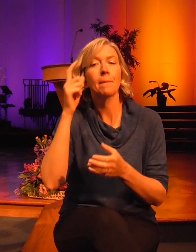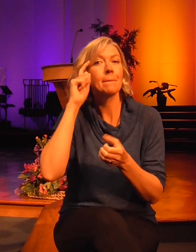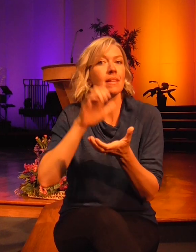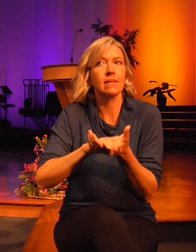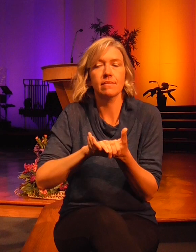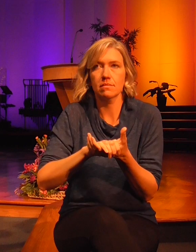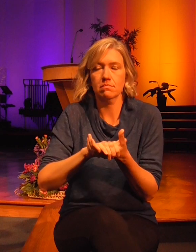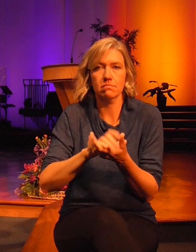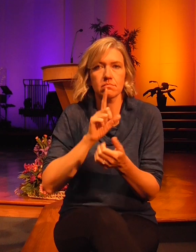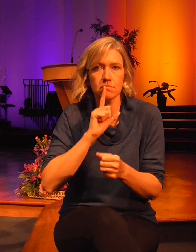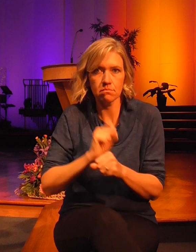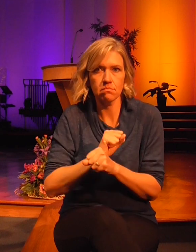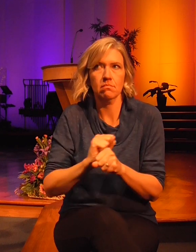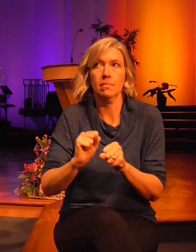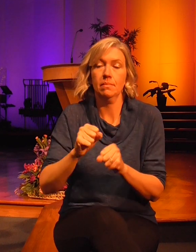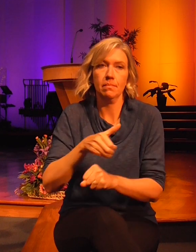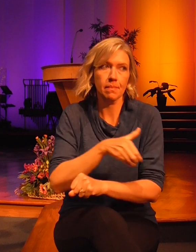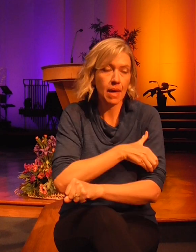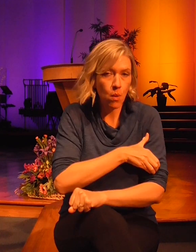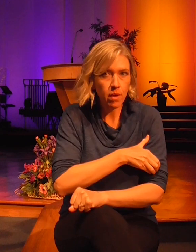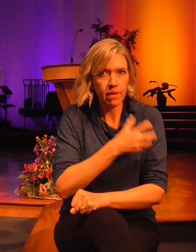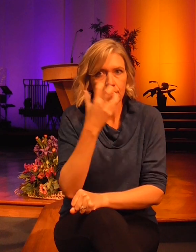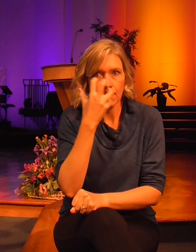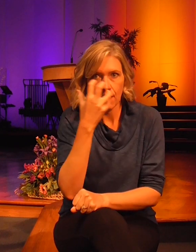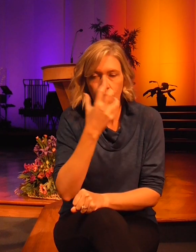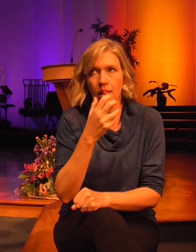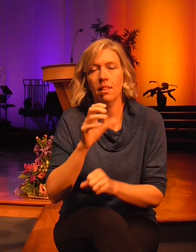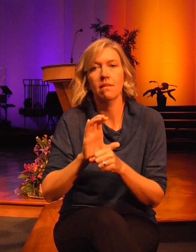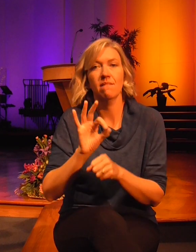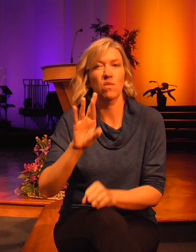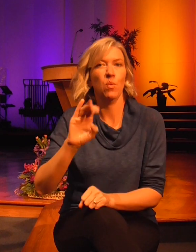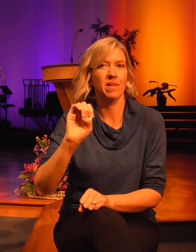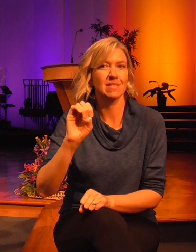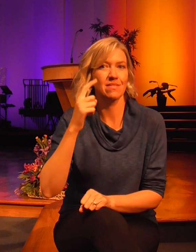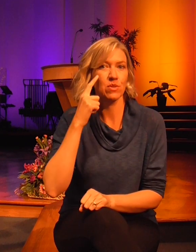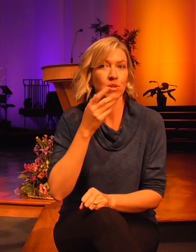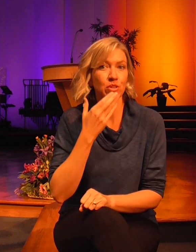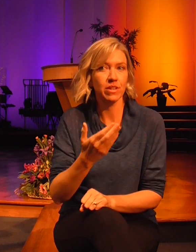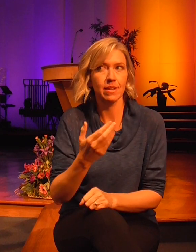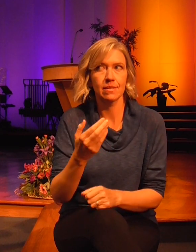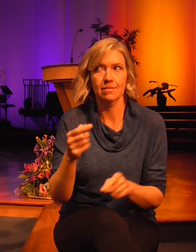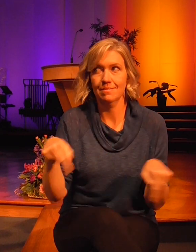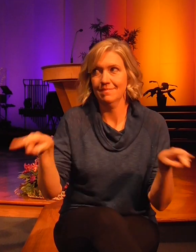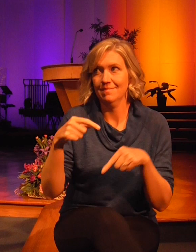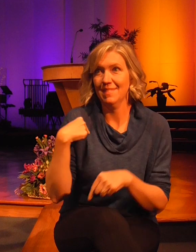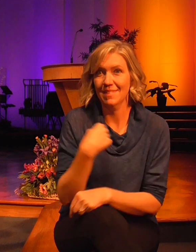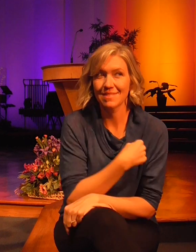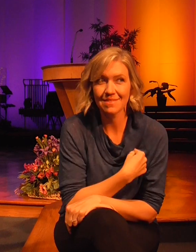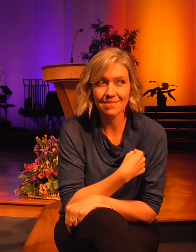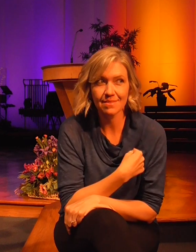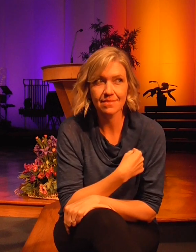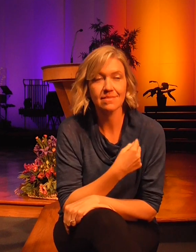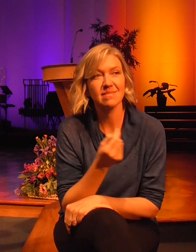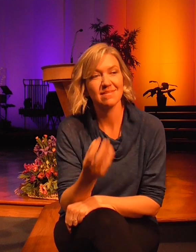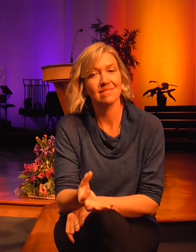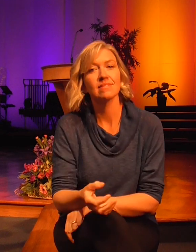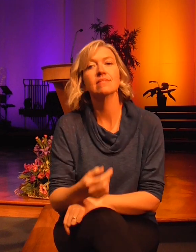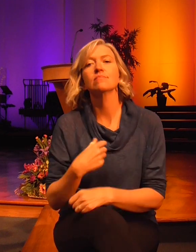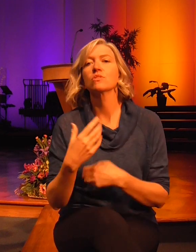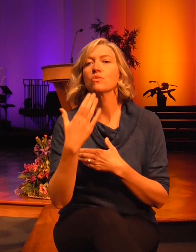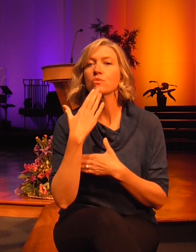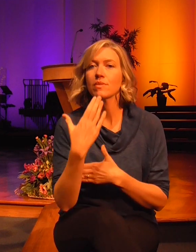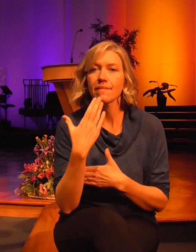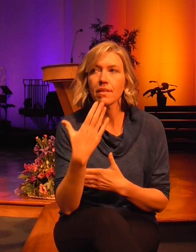a powerful, powerful force for good, and we are it. And so grateful this morning for all